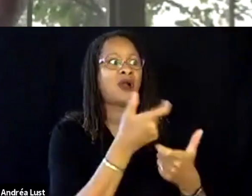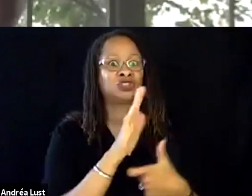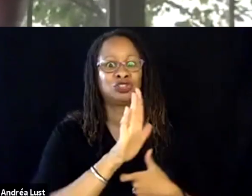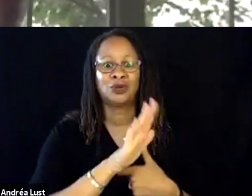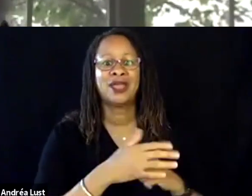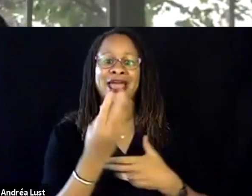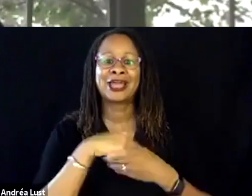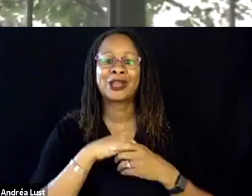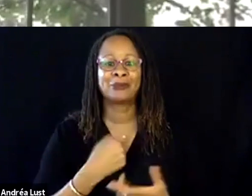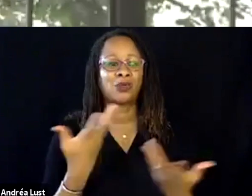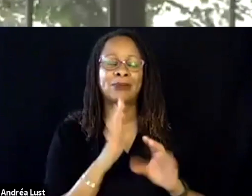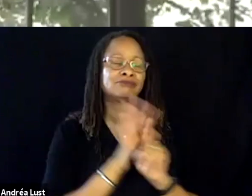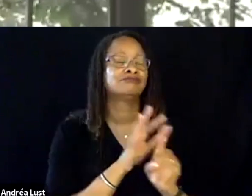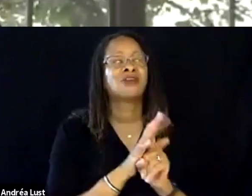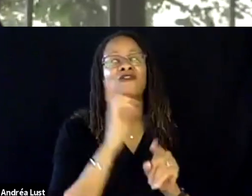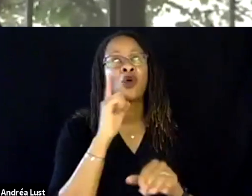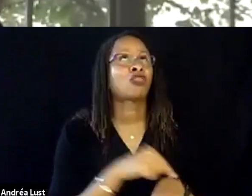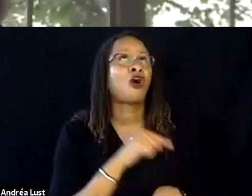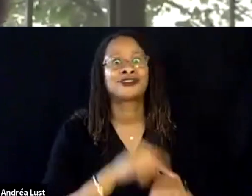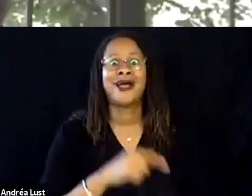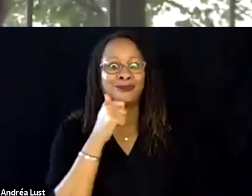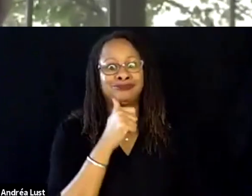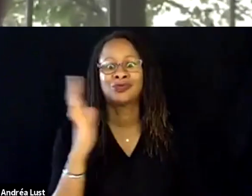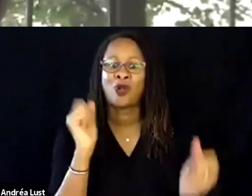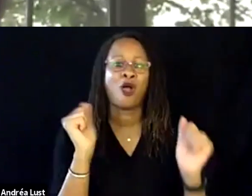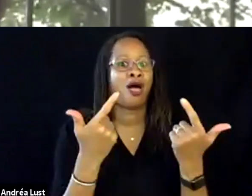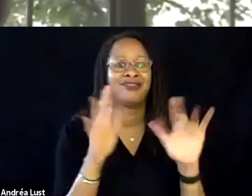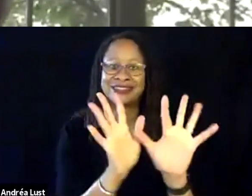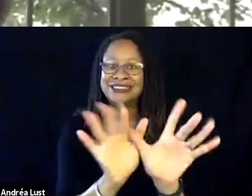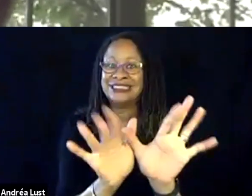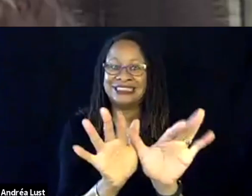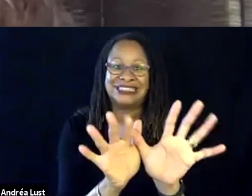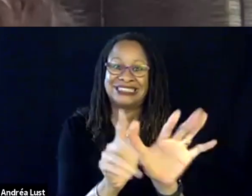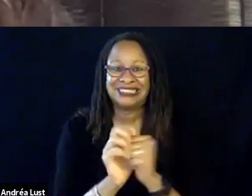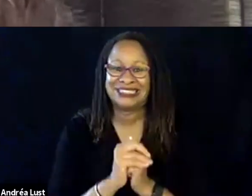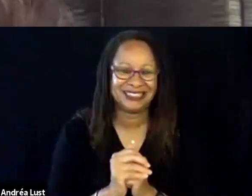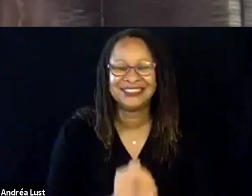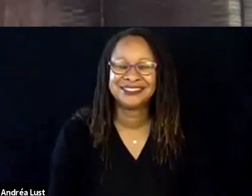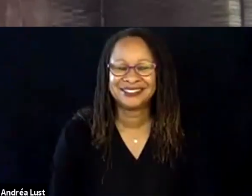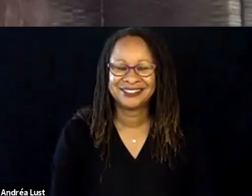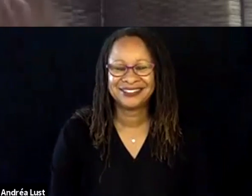including me, of course, have been fans for a super long time. We're all fangirling. So thank you.